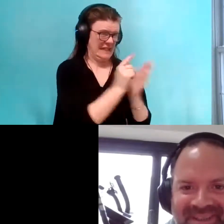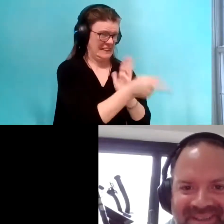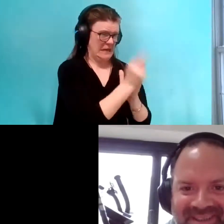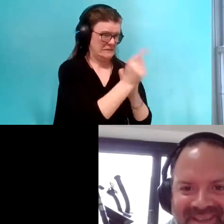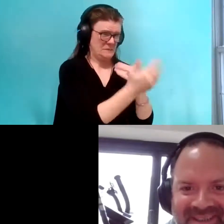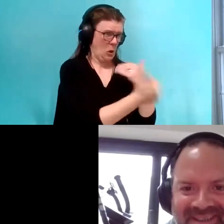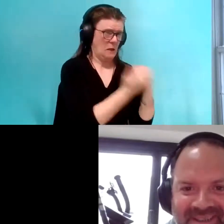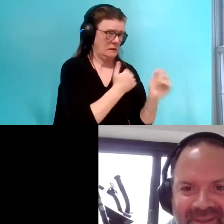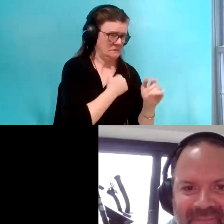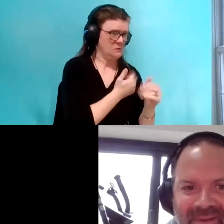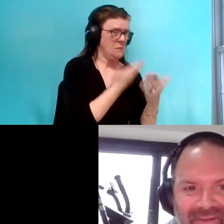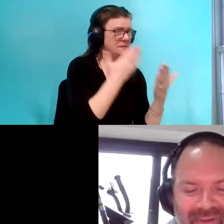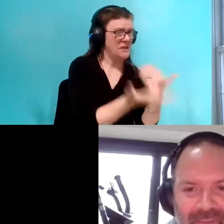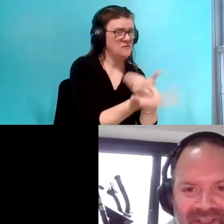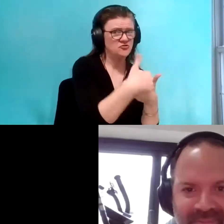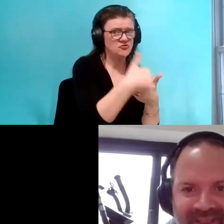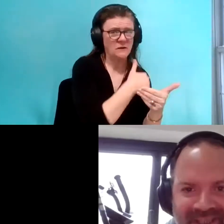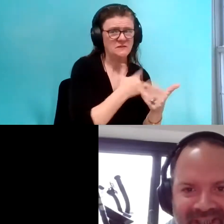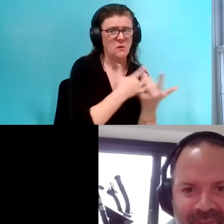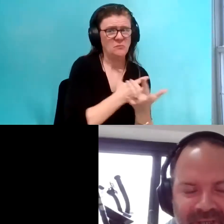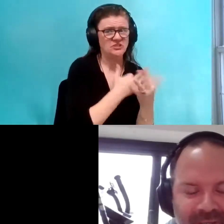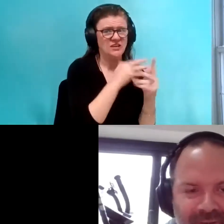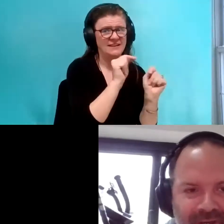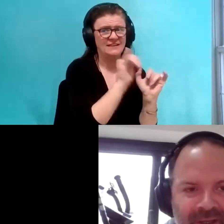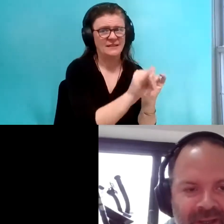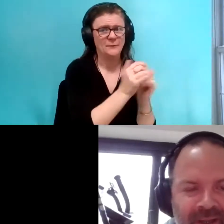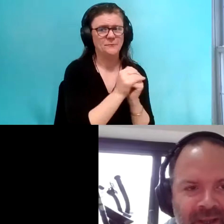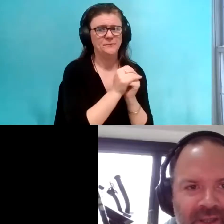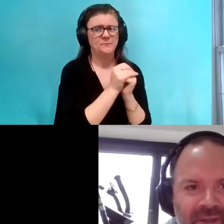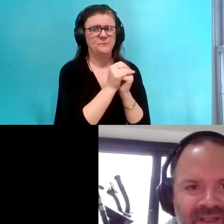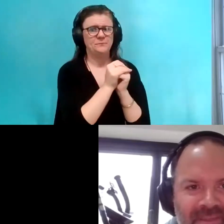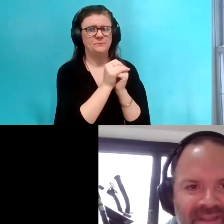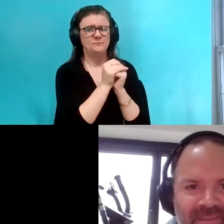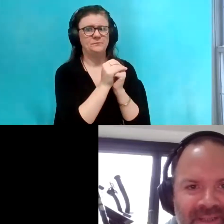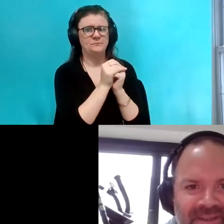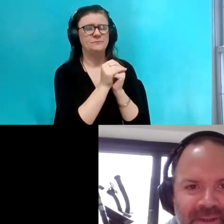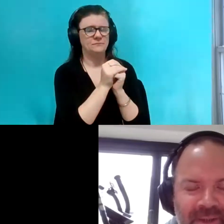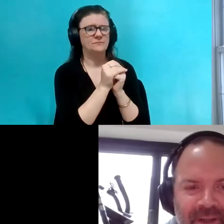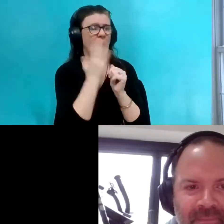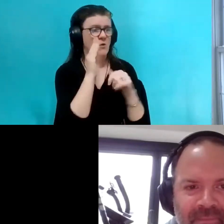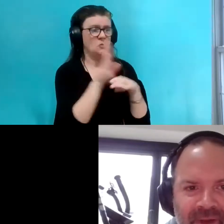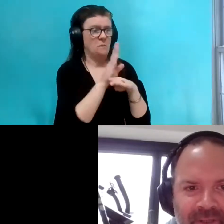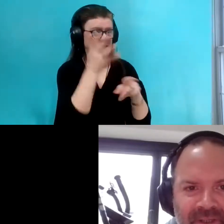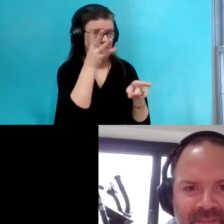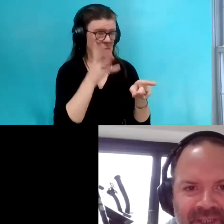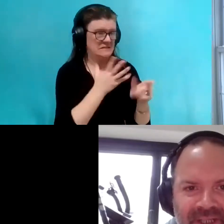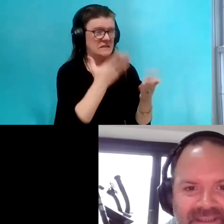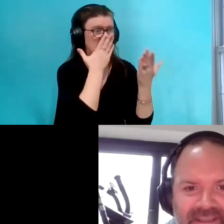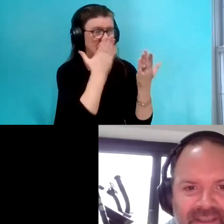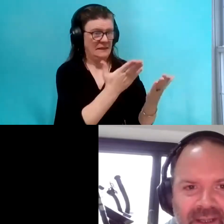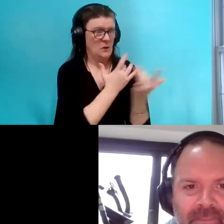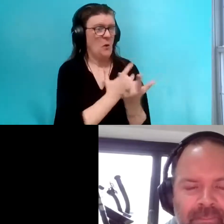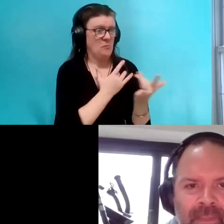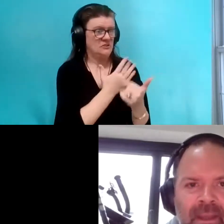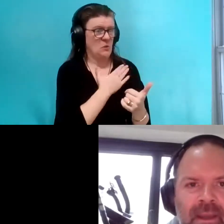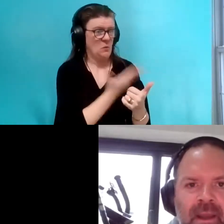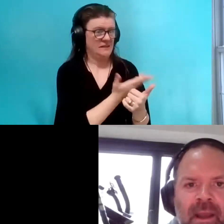before the session started. So I very much appreciate that. We know you're a hugely busy man, so very much